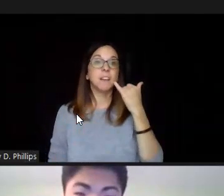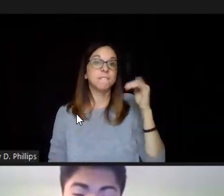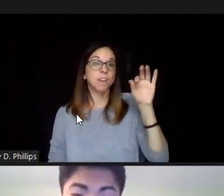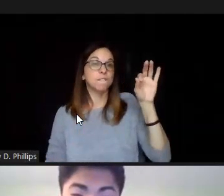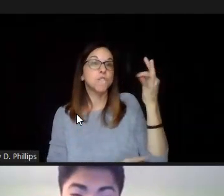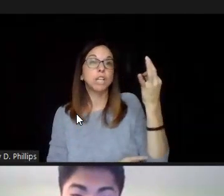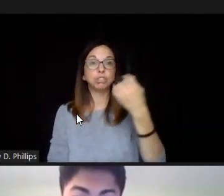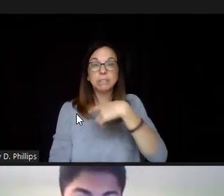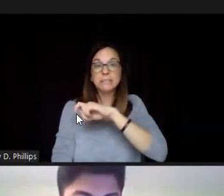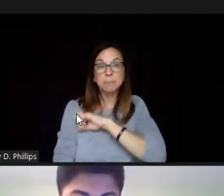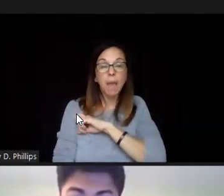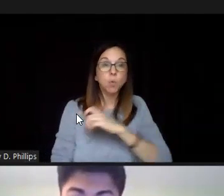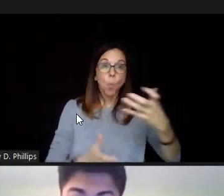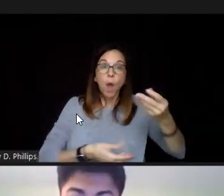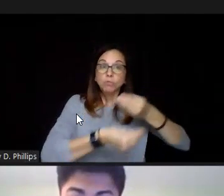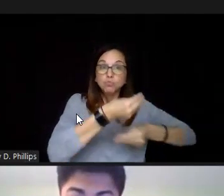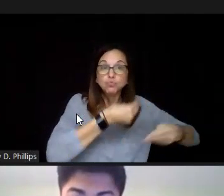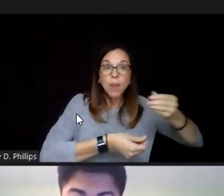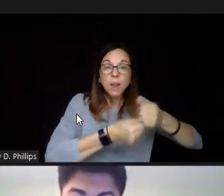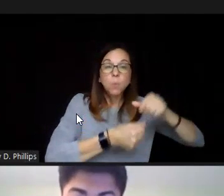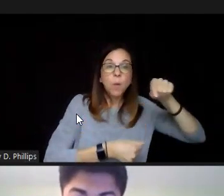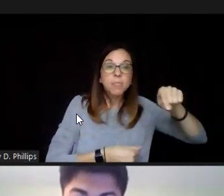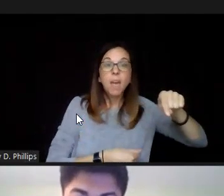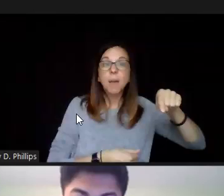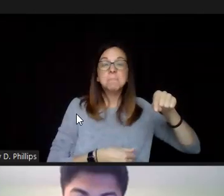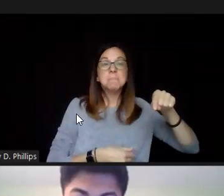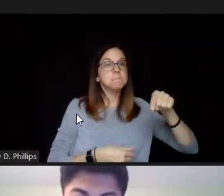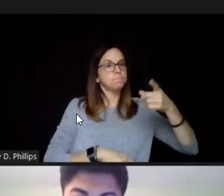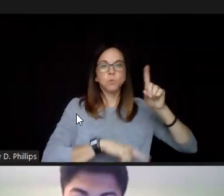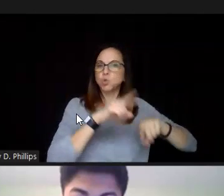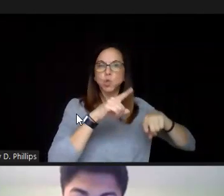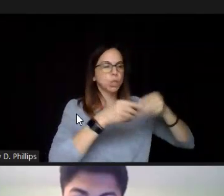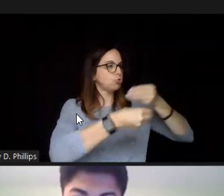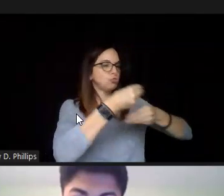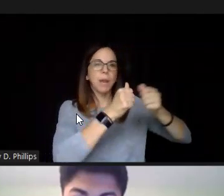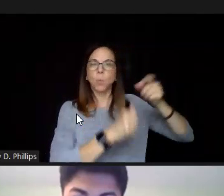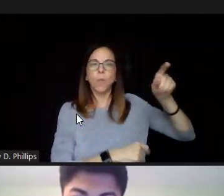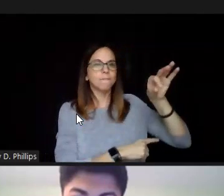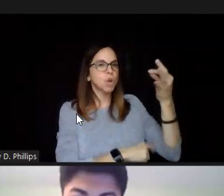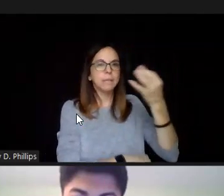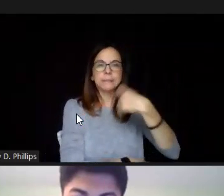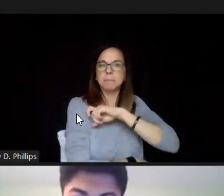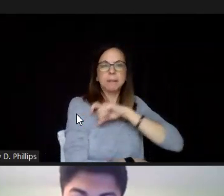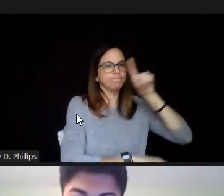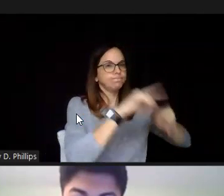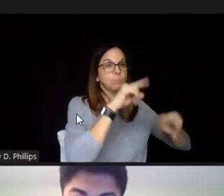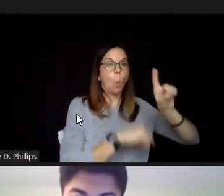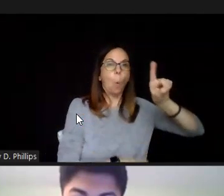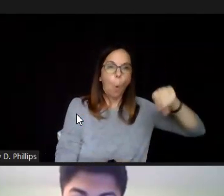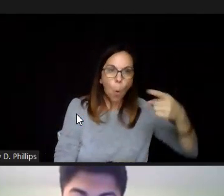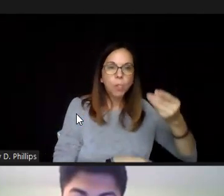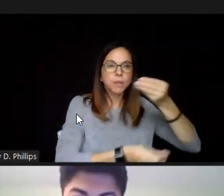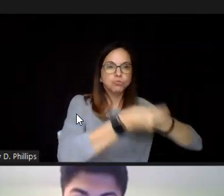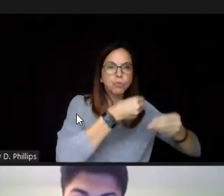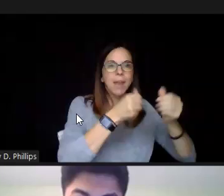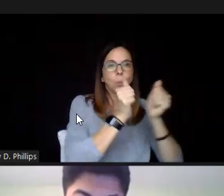offer them a better price for their tobacco or their lumber, they could not trade with any other country. England wanted